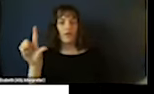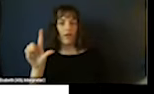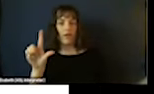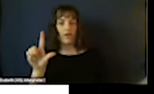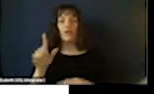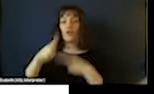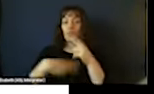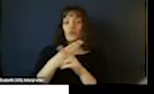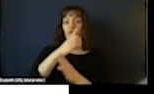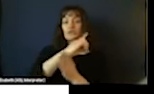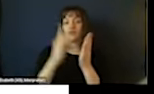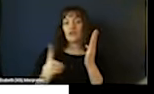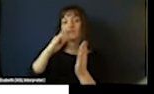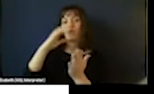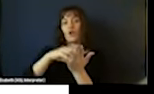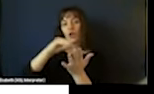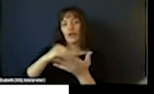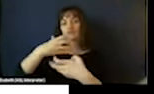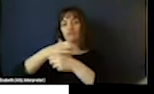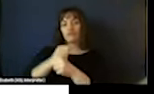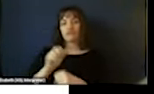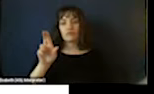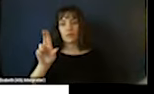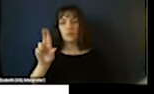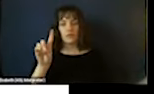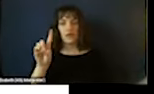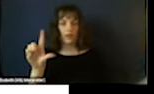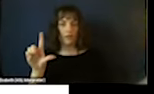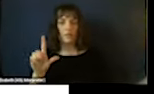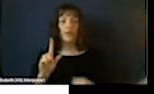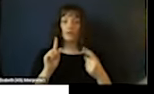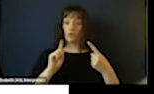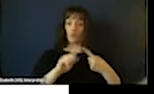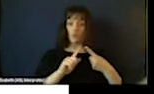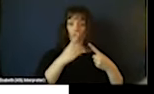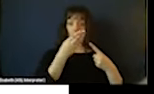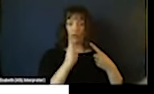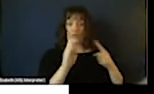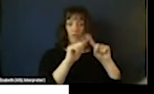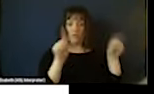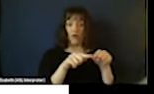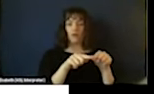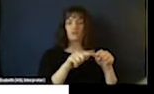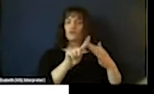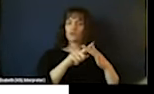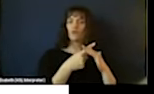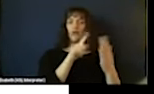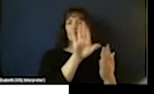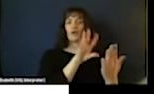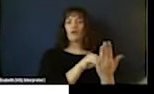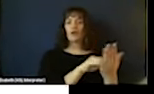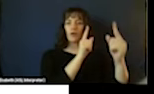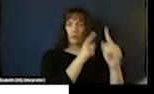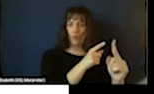want to start with the learning goal, or what you hope a student gets out of a lesson or a lecture. Then you create an